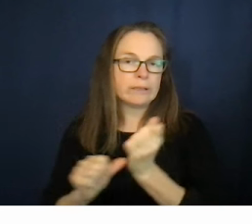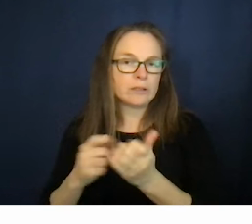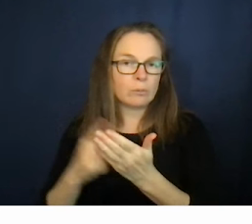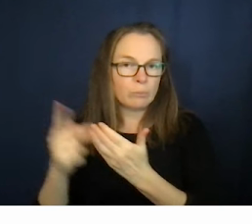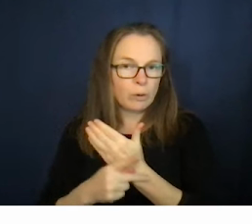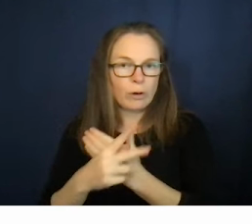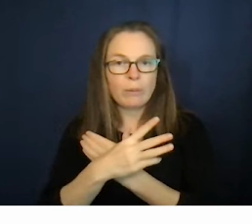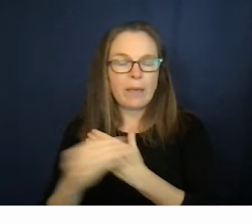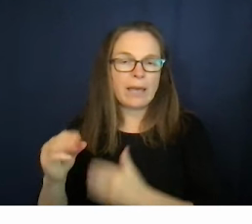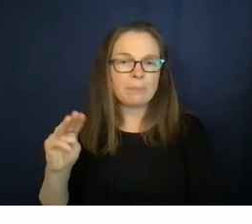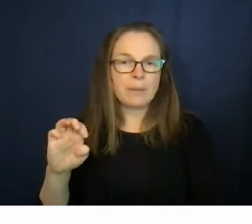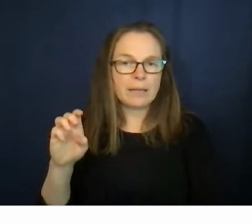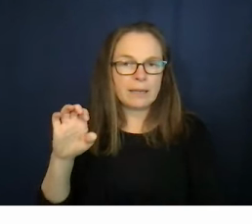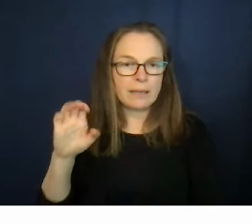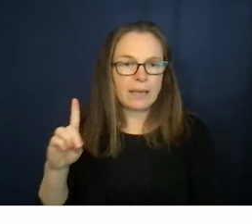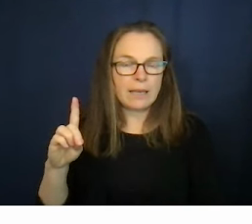Project Independence Program.